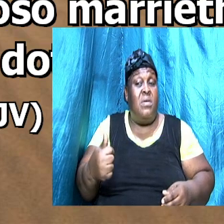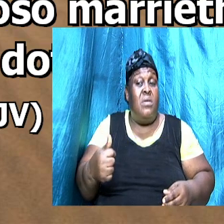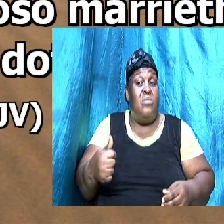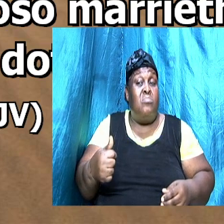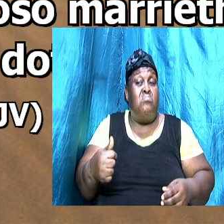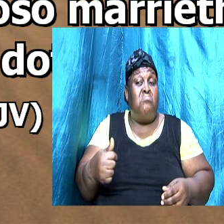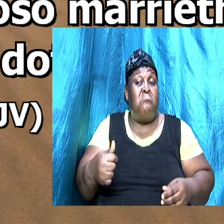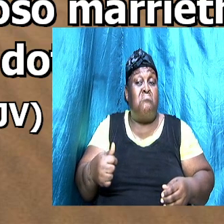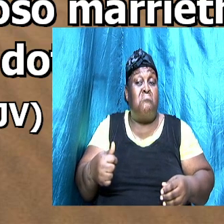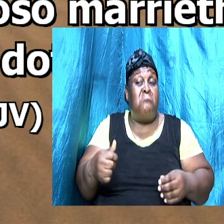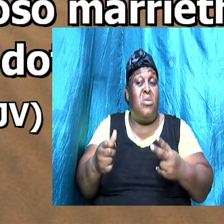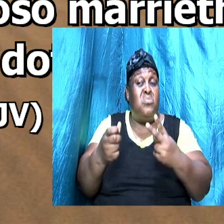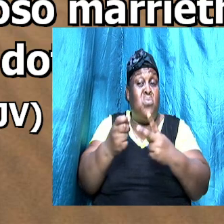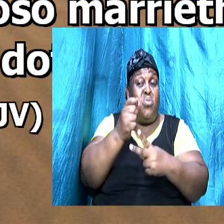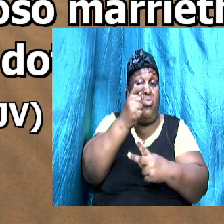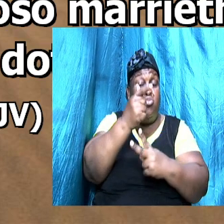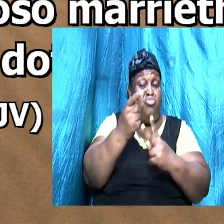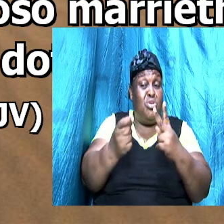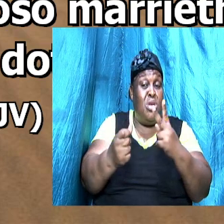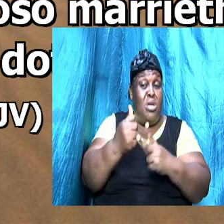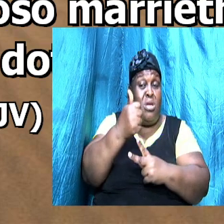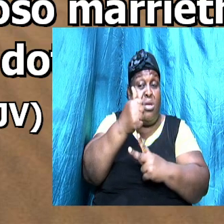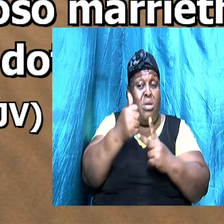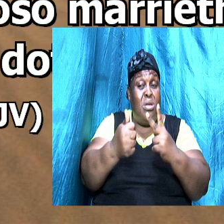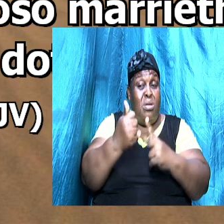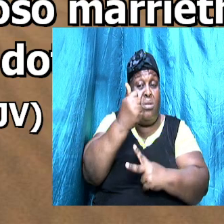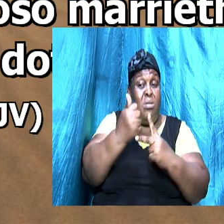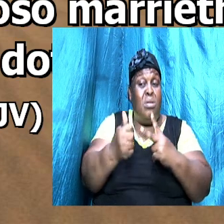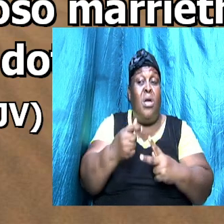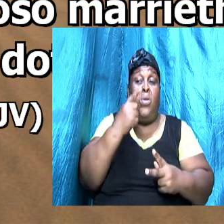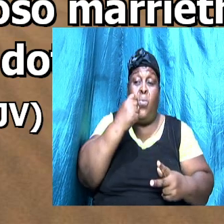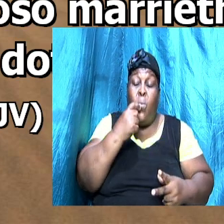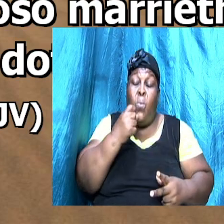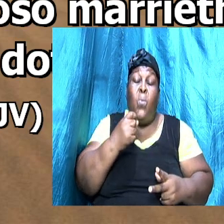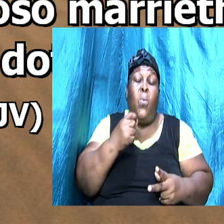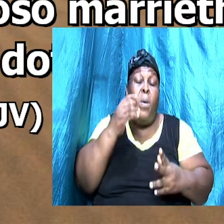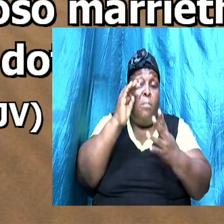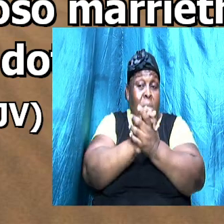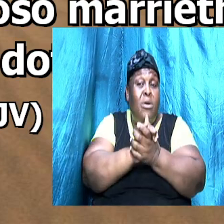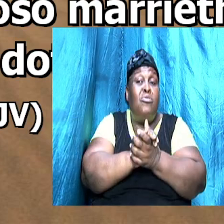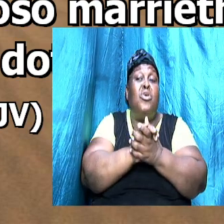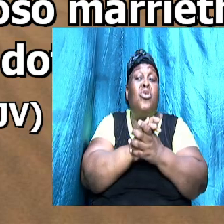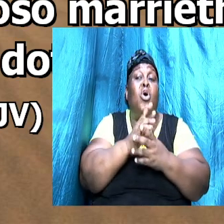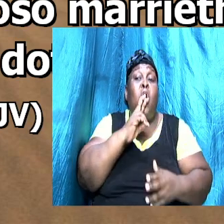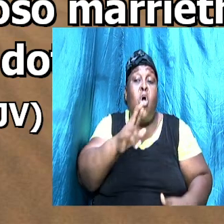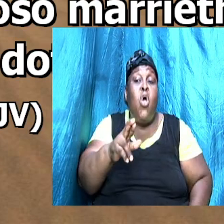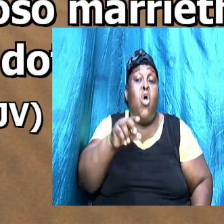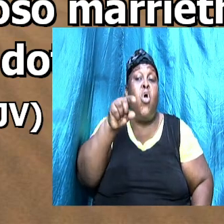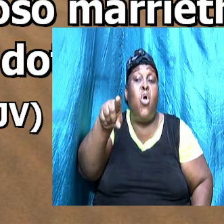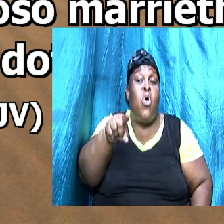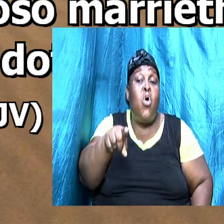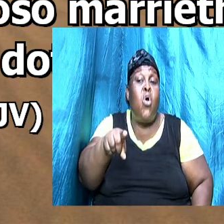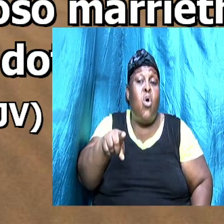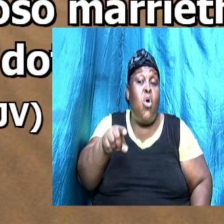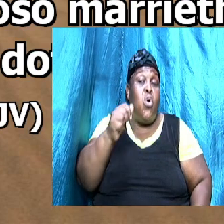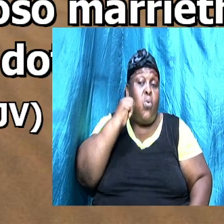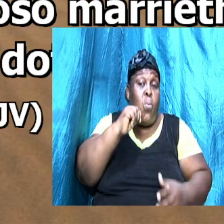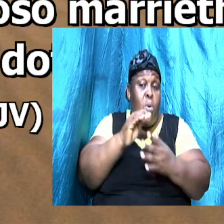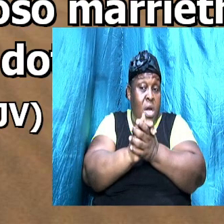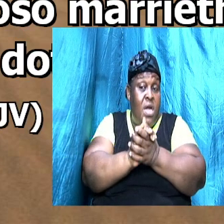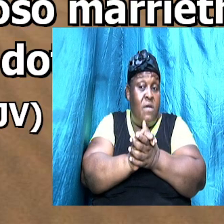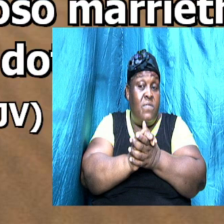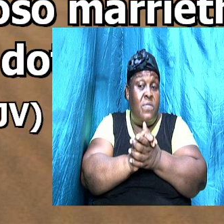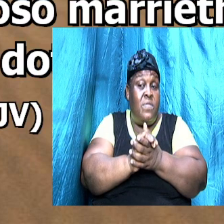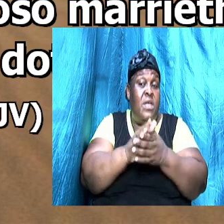committeth adultery. And whosoever marrieth her which is put away